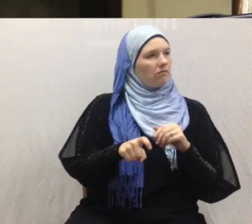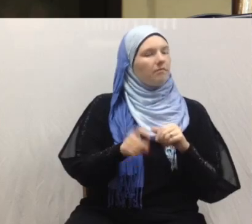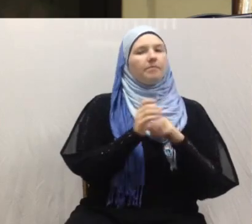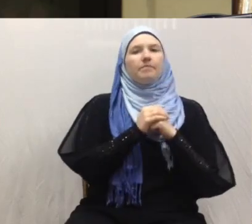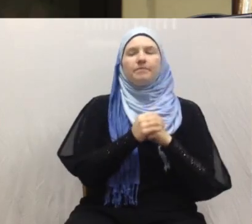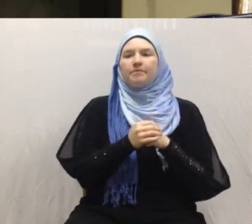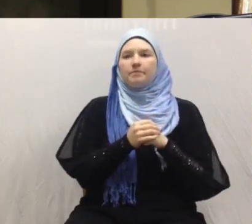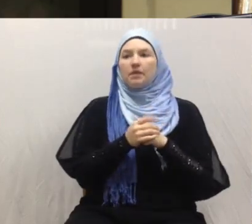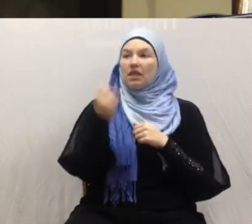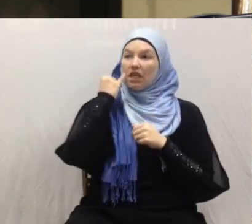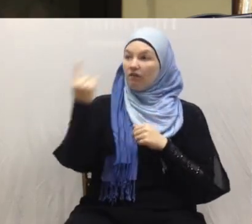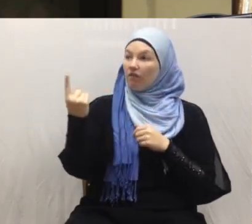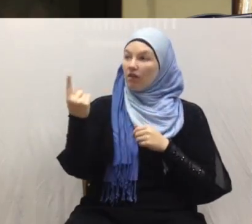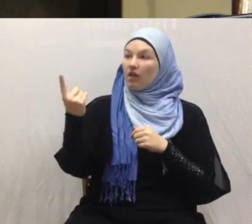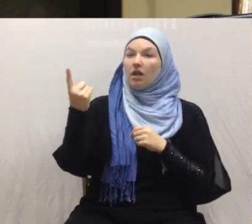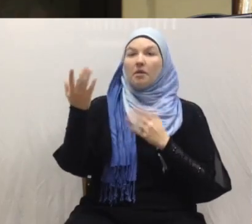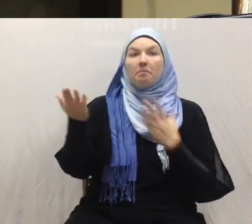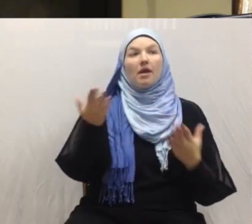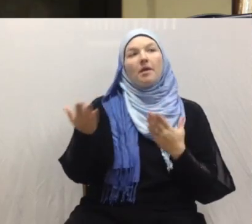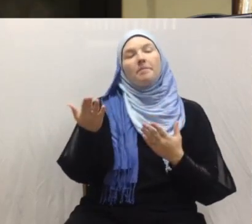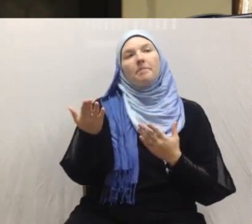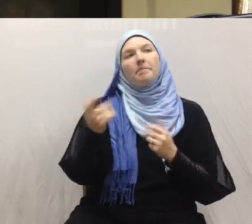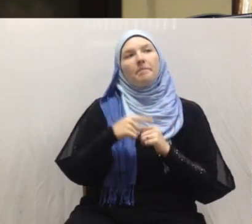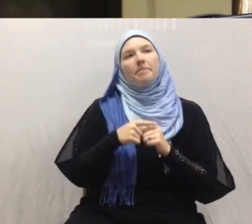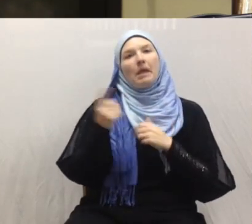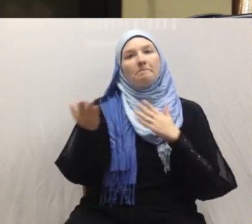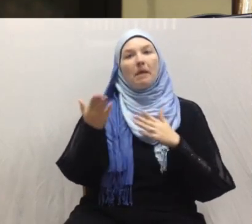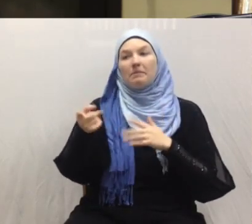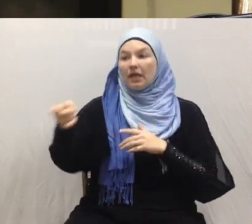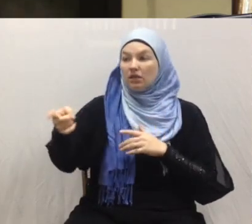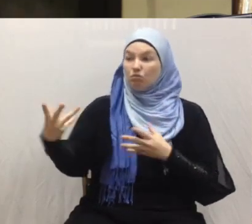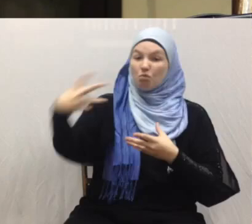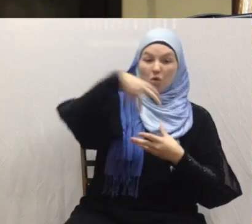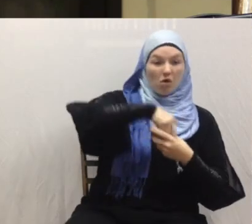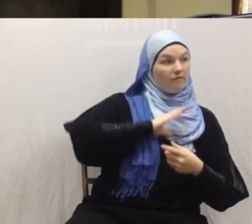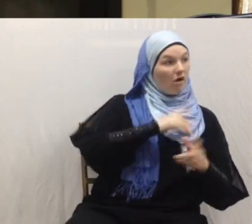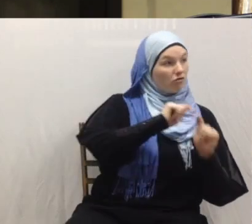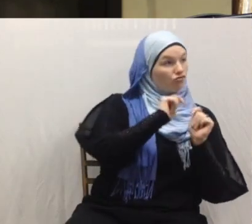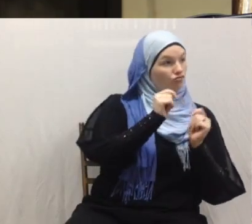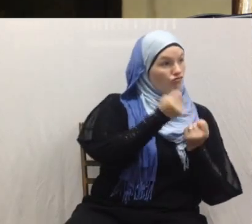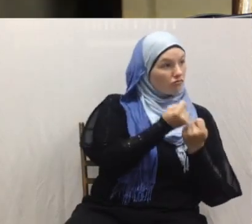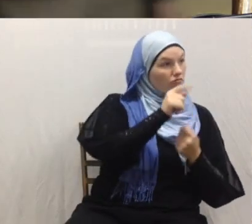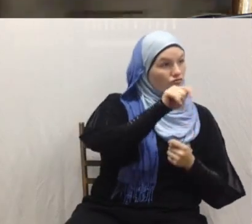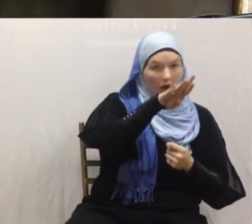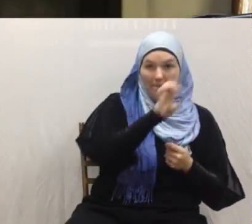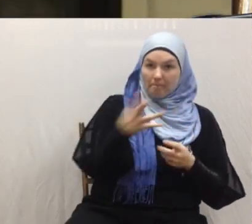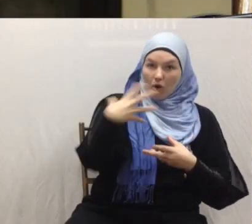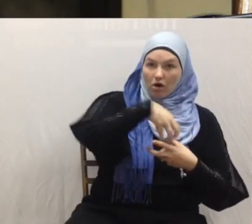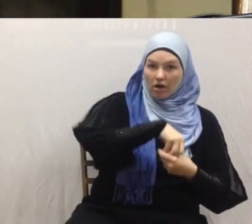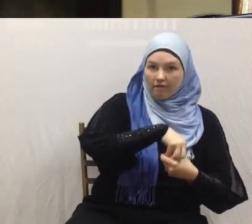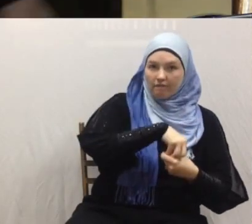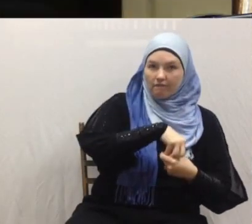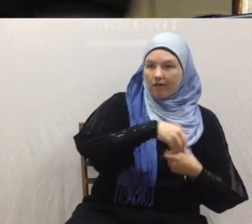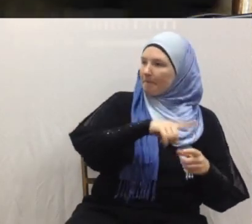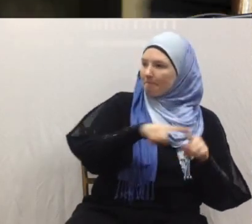him, even if he be a son of one of them. This is a very important way of